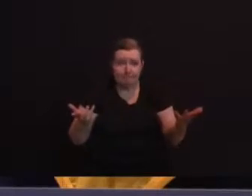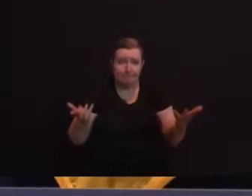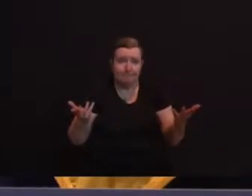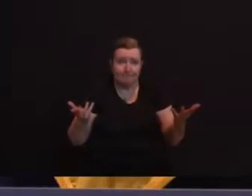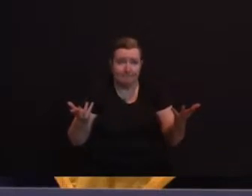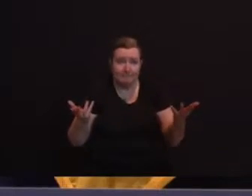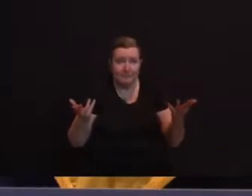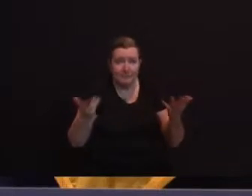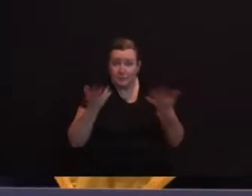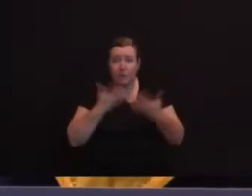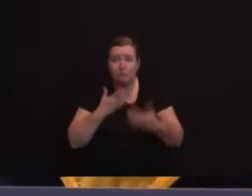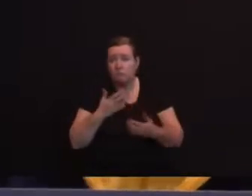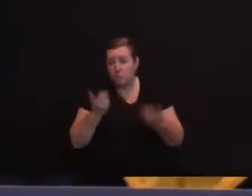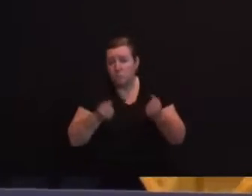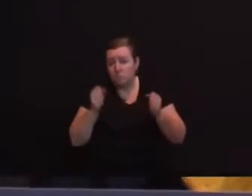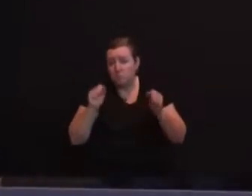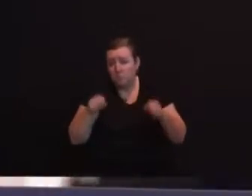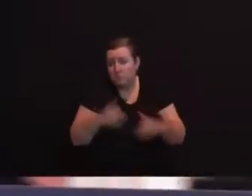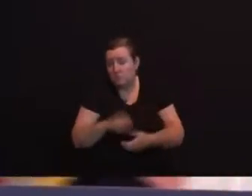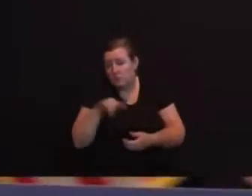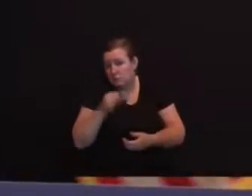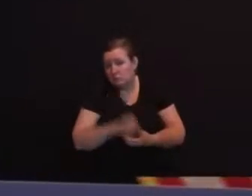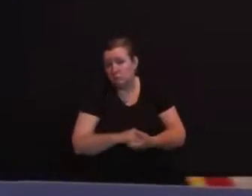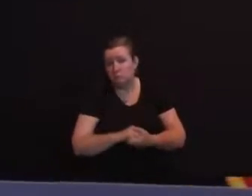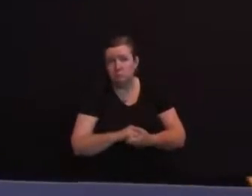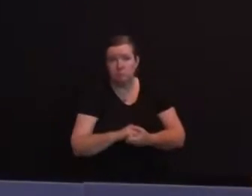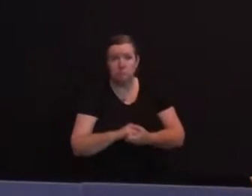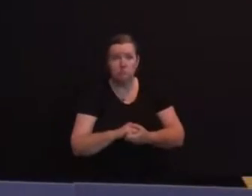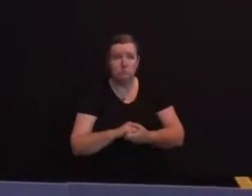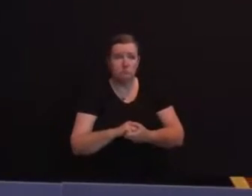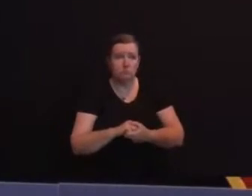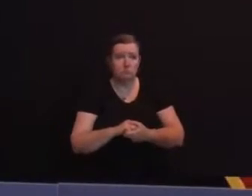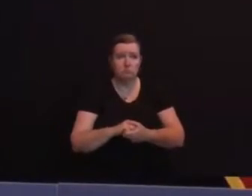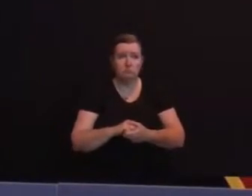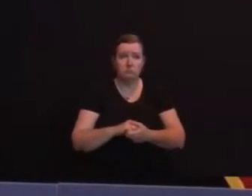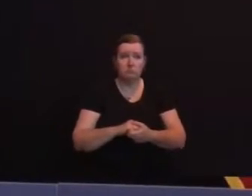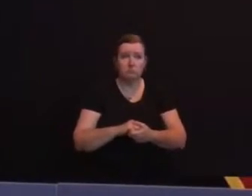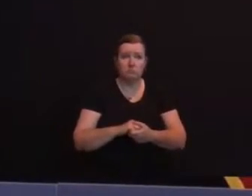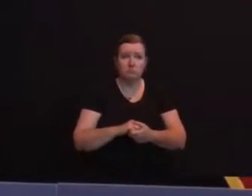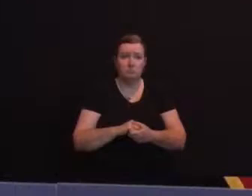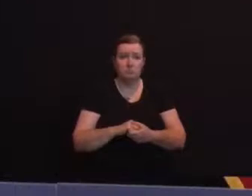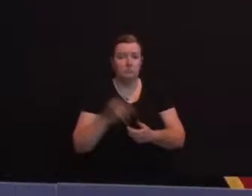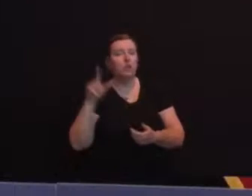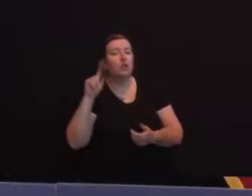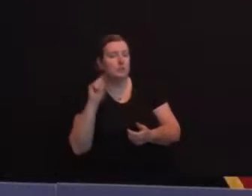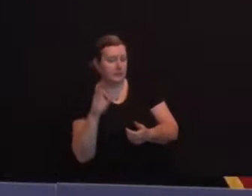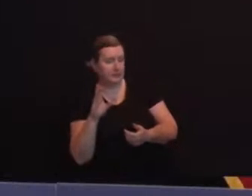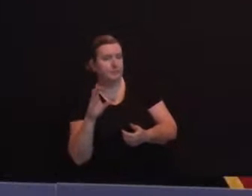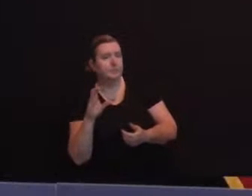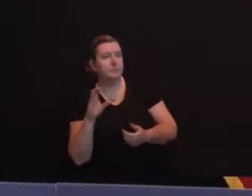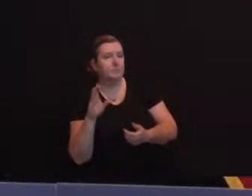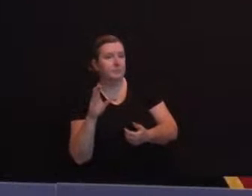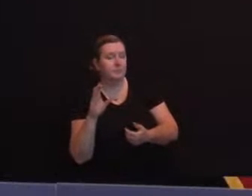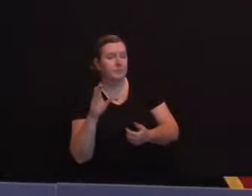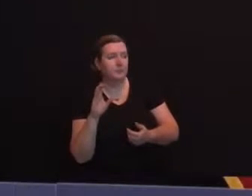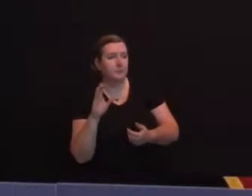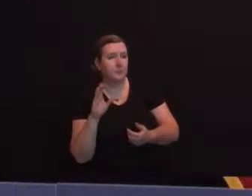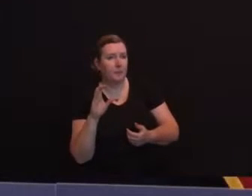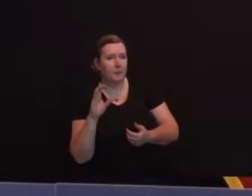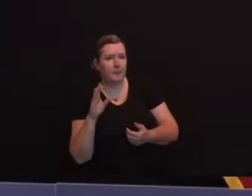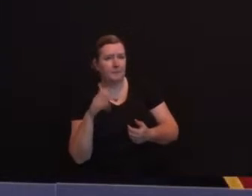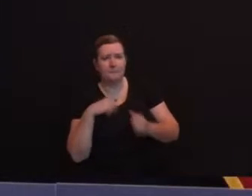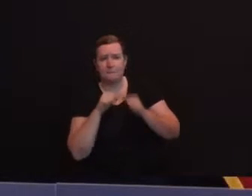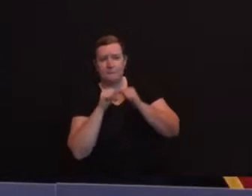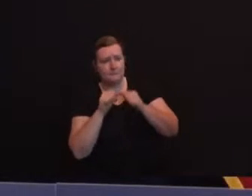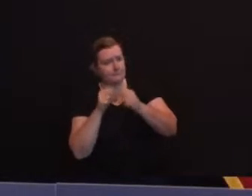more color on either of those? Well, on long-term care, we're in constant communication with the long-term care